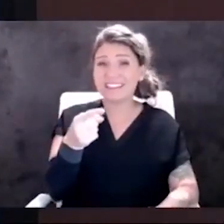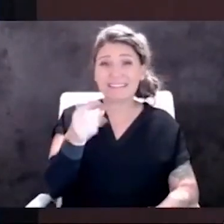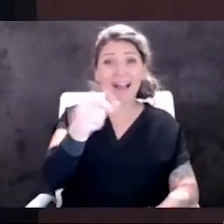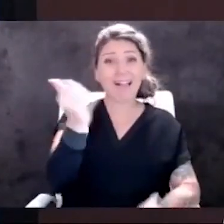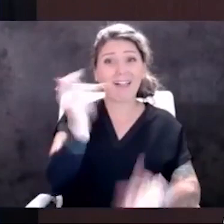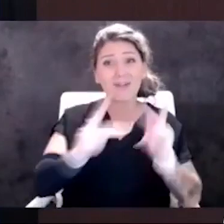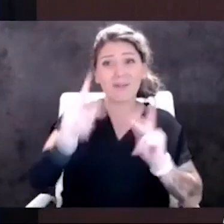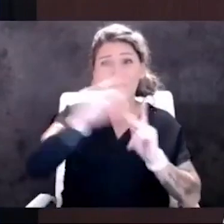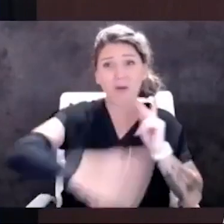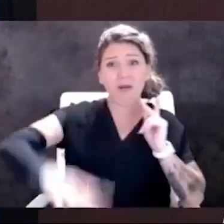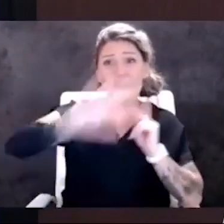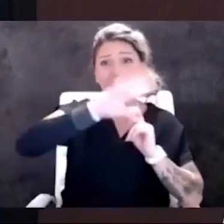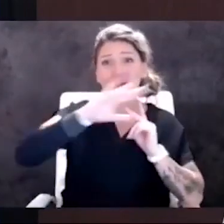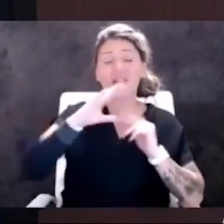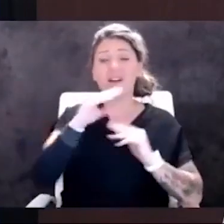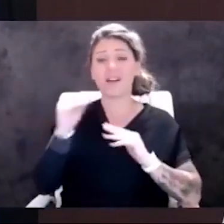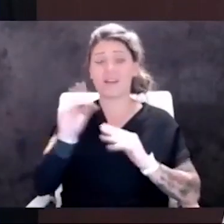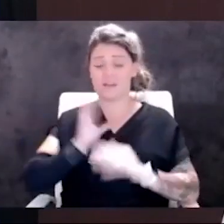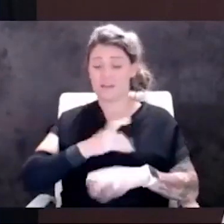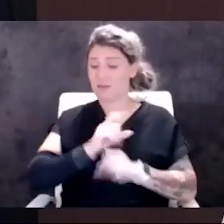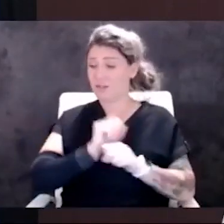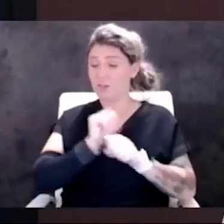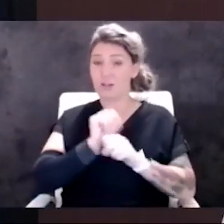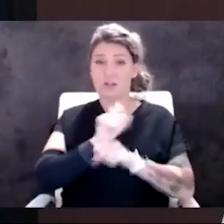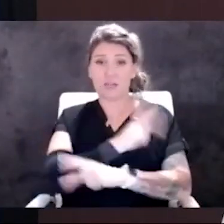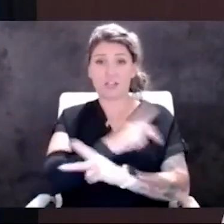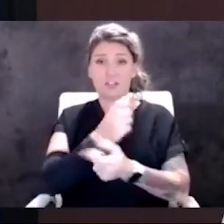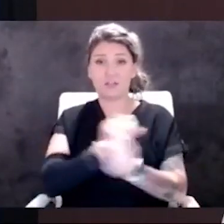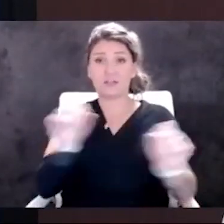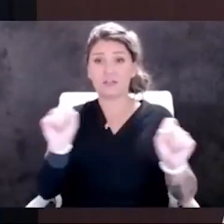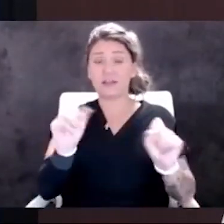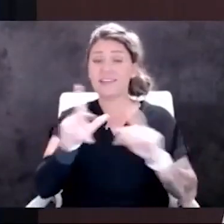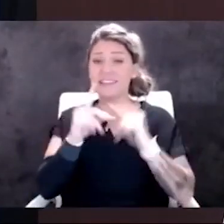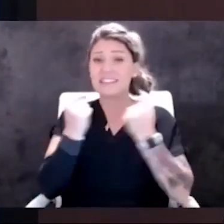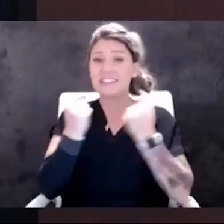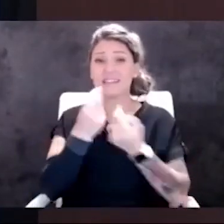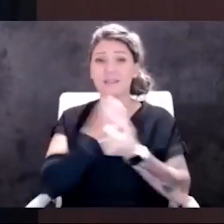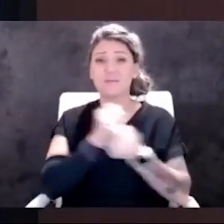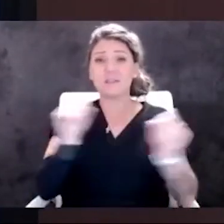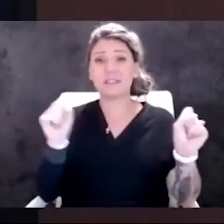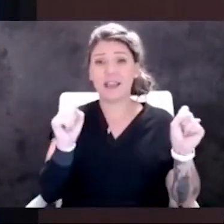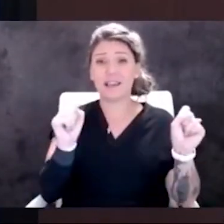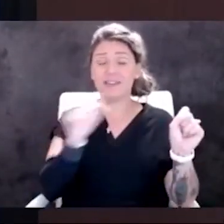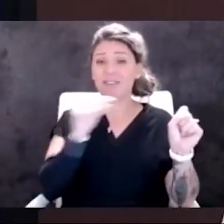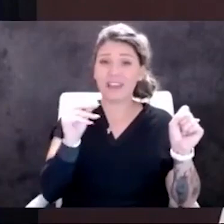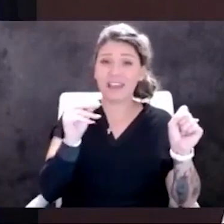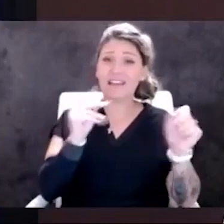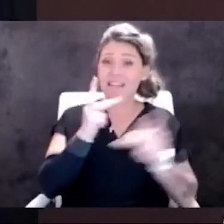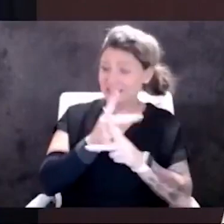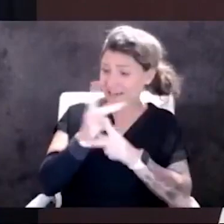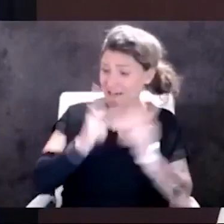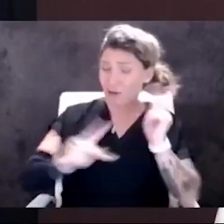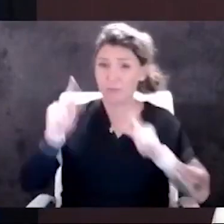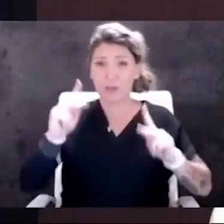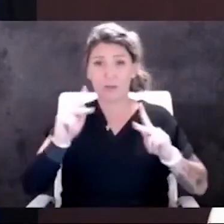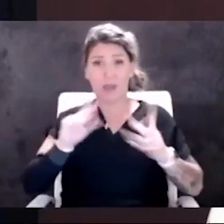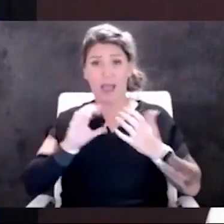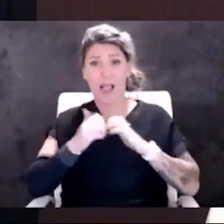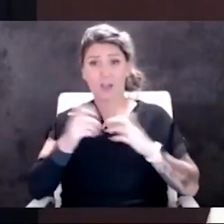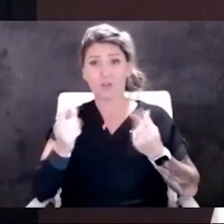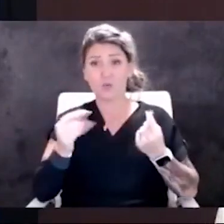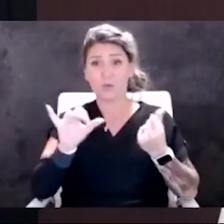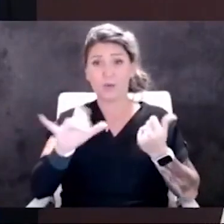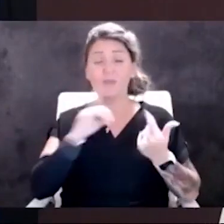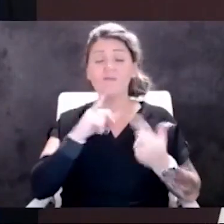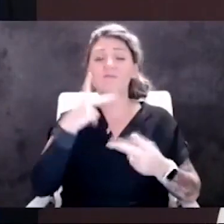is to keep our patients safe and to keep our staff and our team safe so we can take care of folks. The way we do that is we get vaccinated and we wear